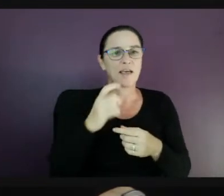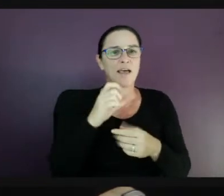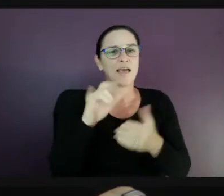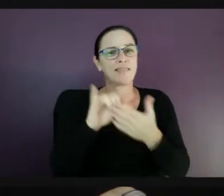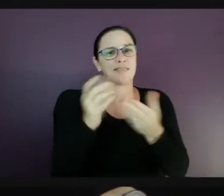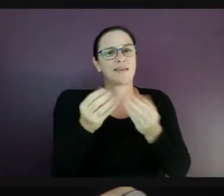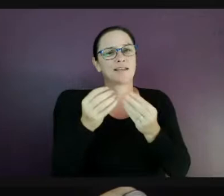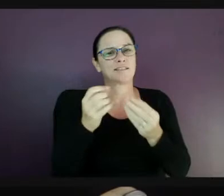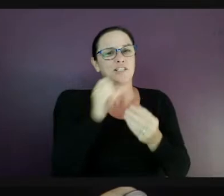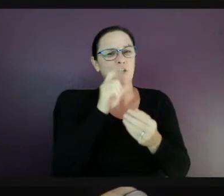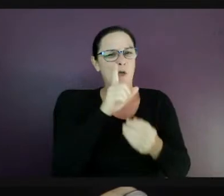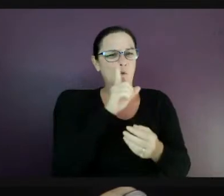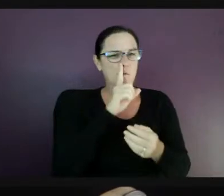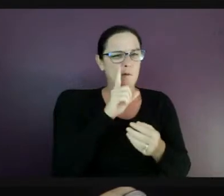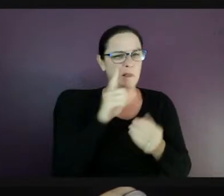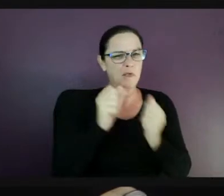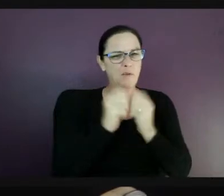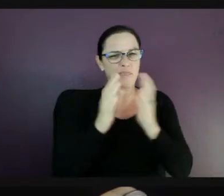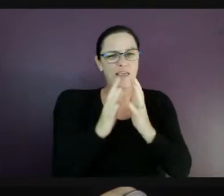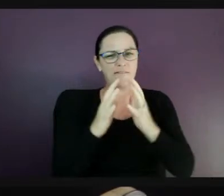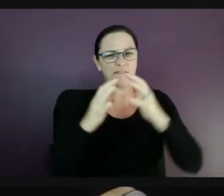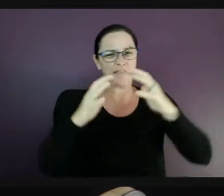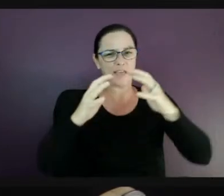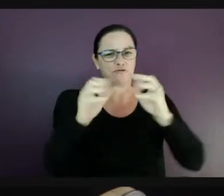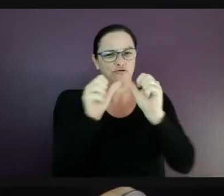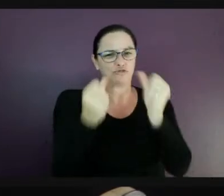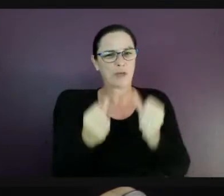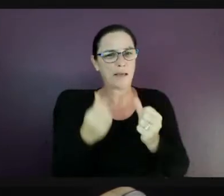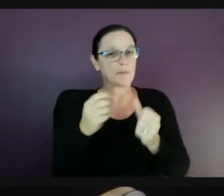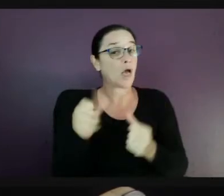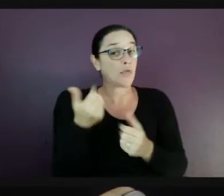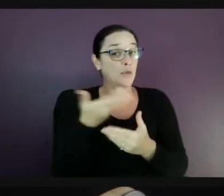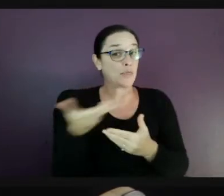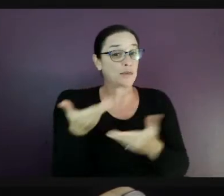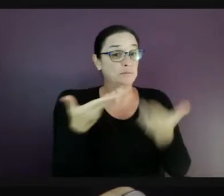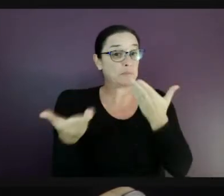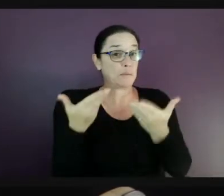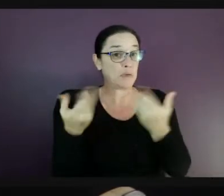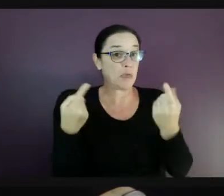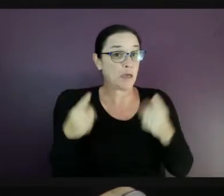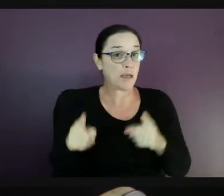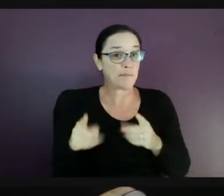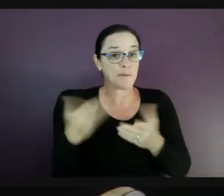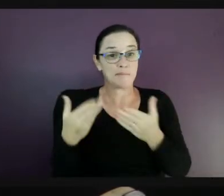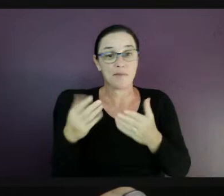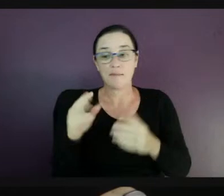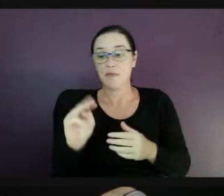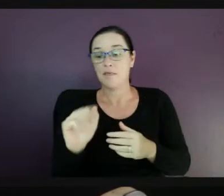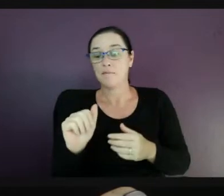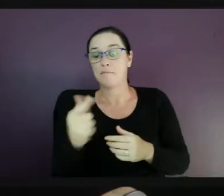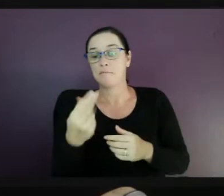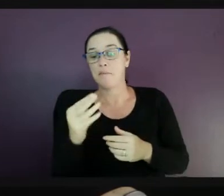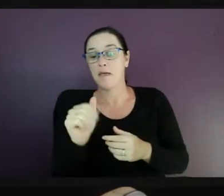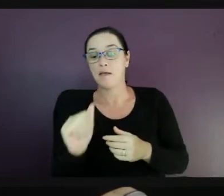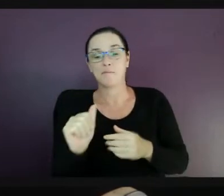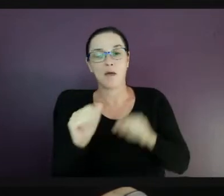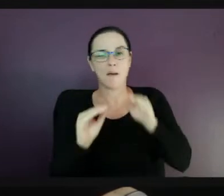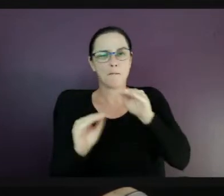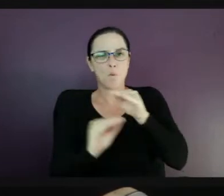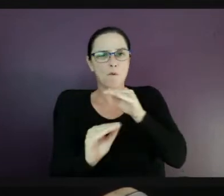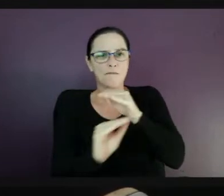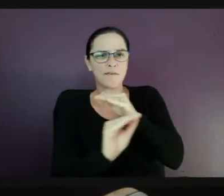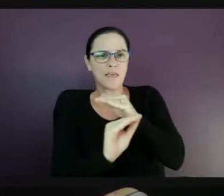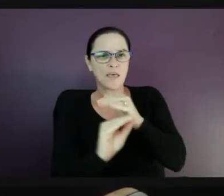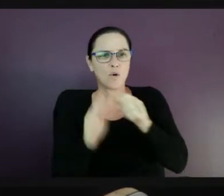shape. So you have other things happening in there, which might be just magma finding different pathways and pressurizing one or the